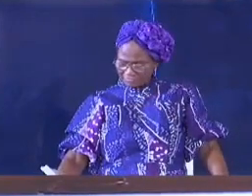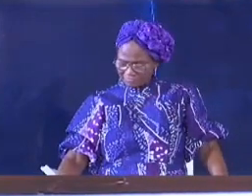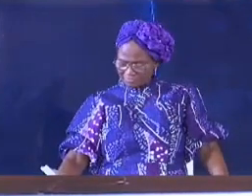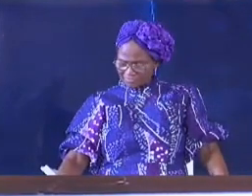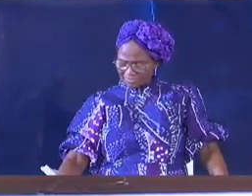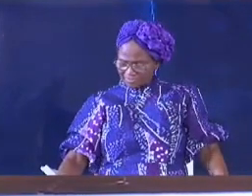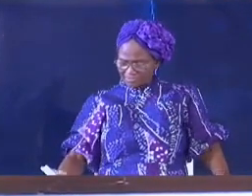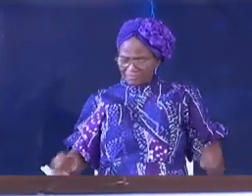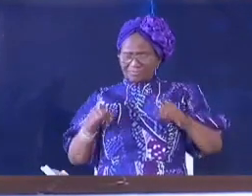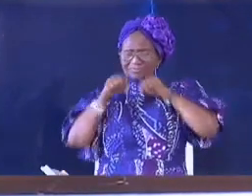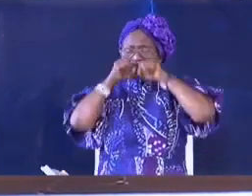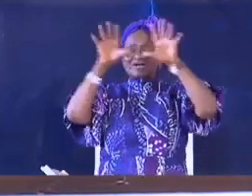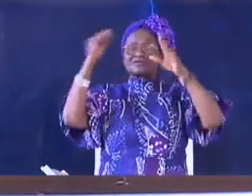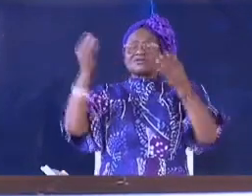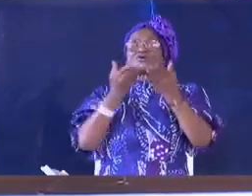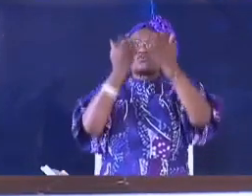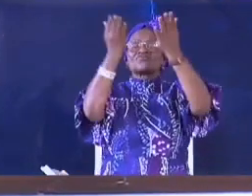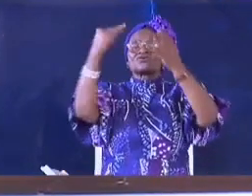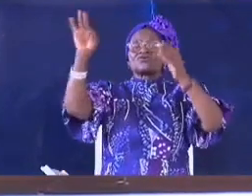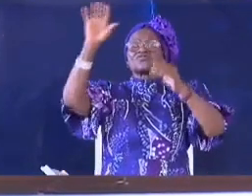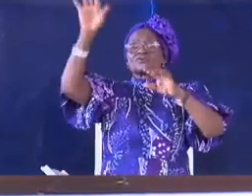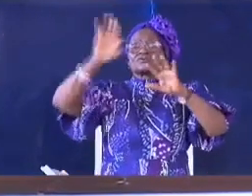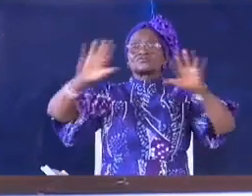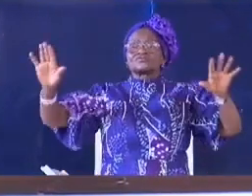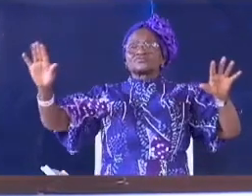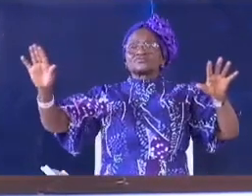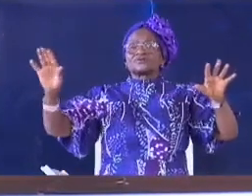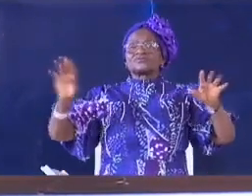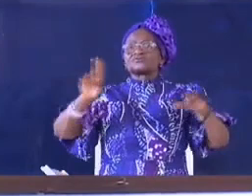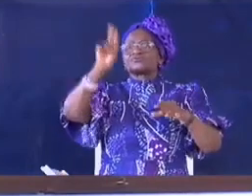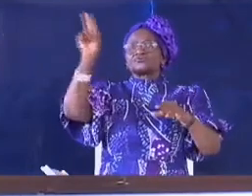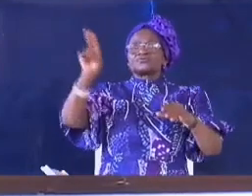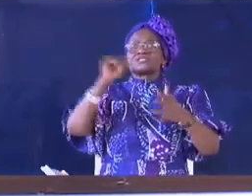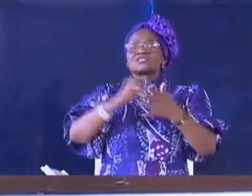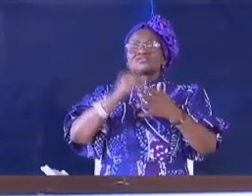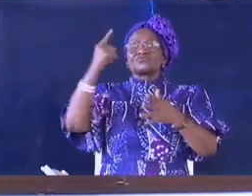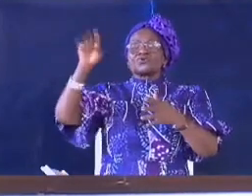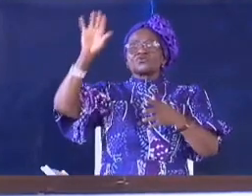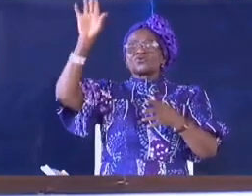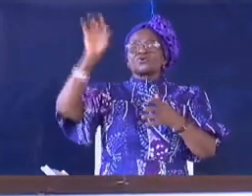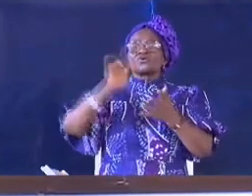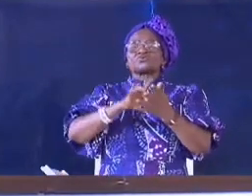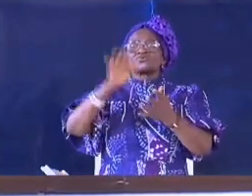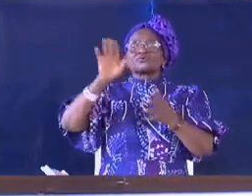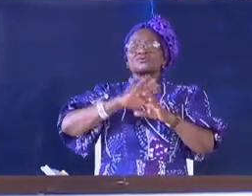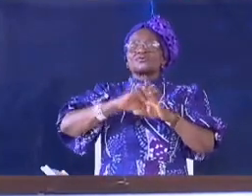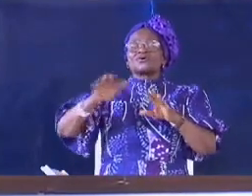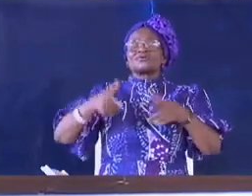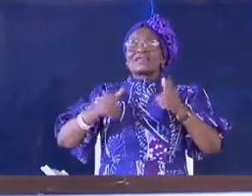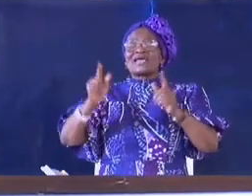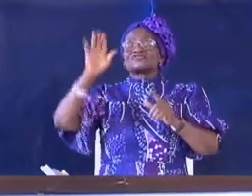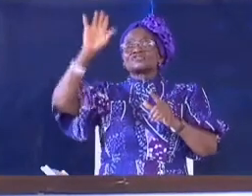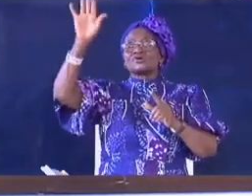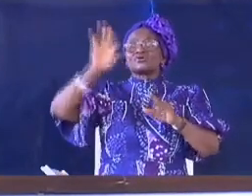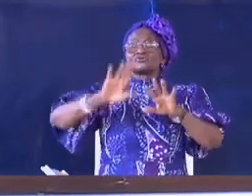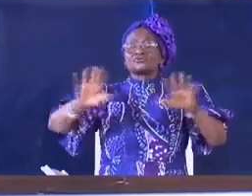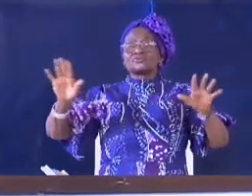Sanctify it. Use it for your glory. And don't let your children ever lack